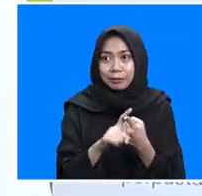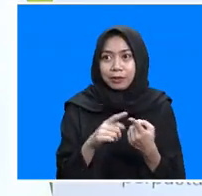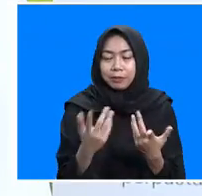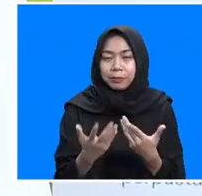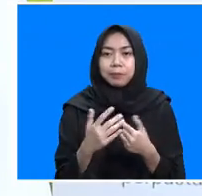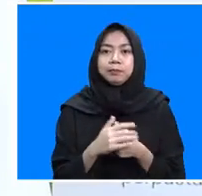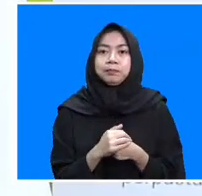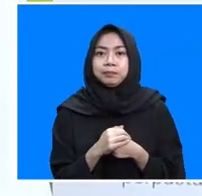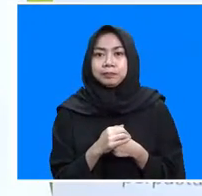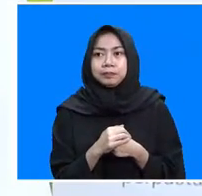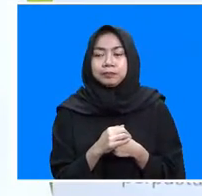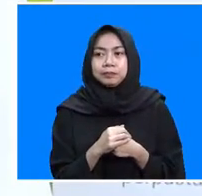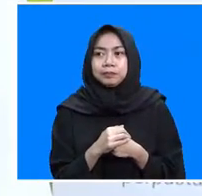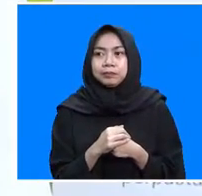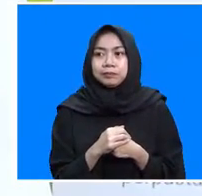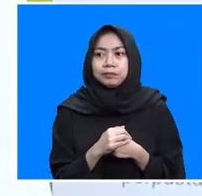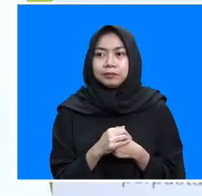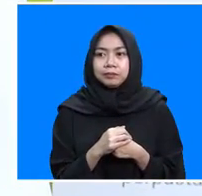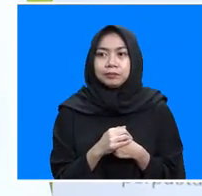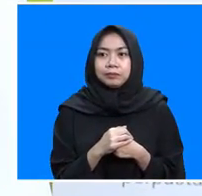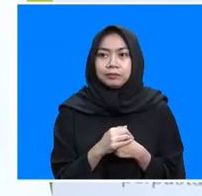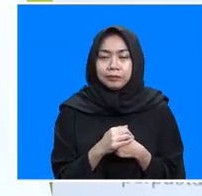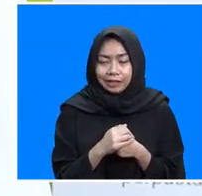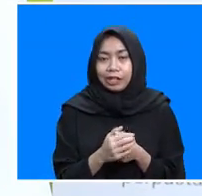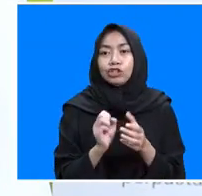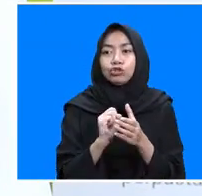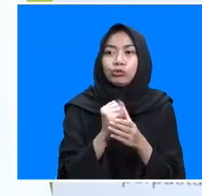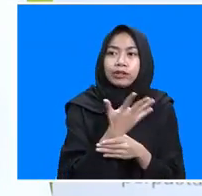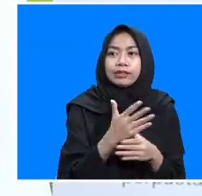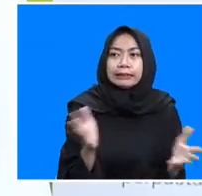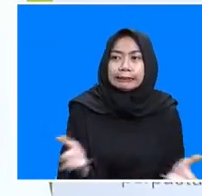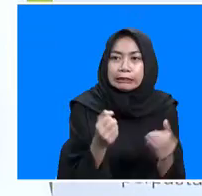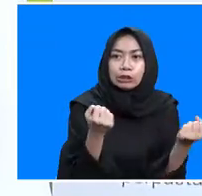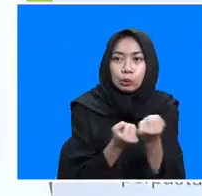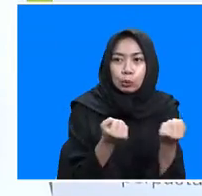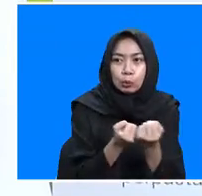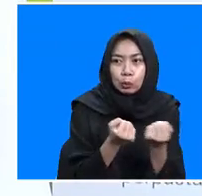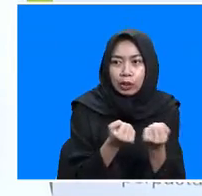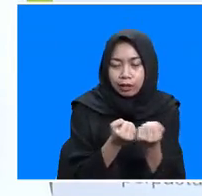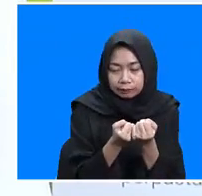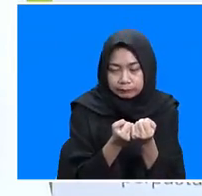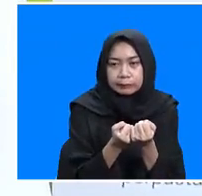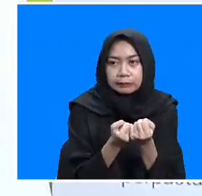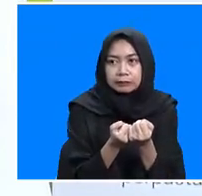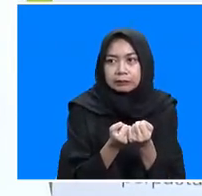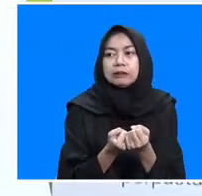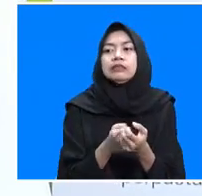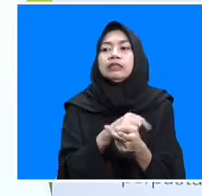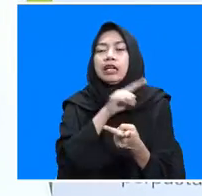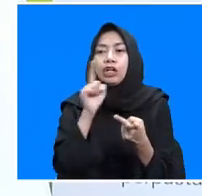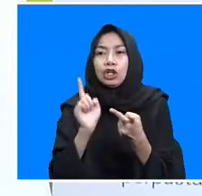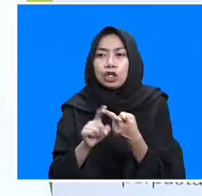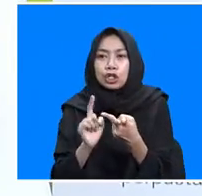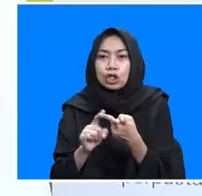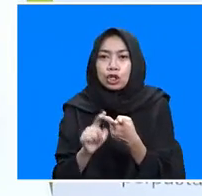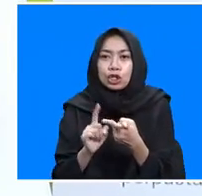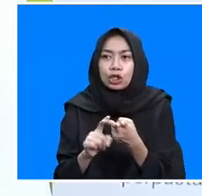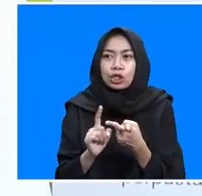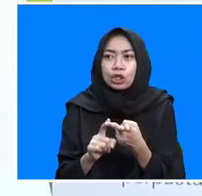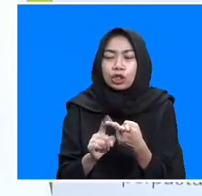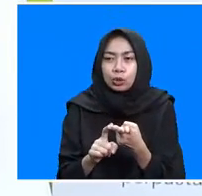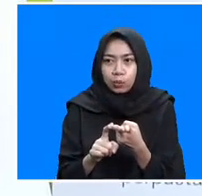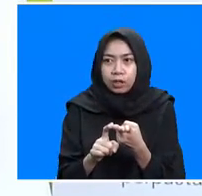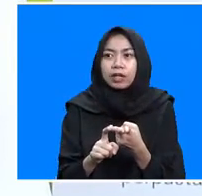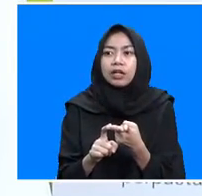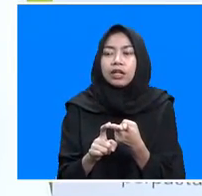providing the right support and resources. Mm-hmm. The other one is about creating the supply of adequate and high quality teachers to be into the system.